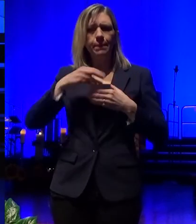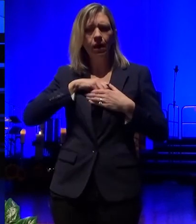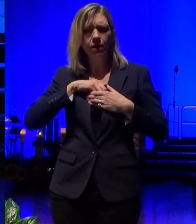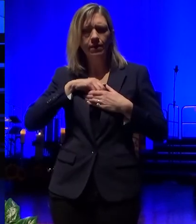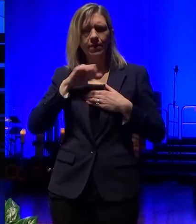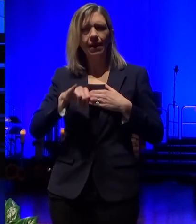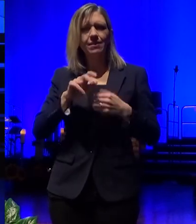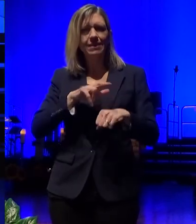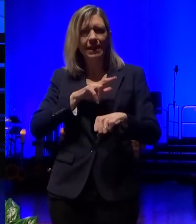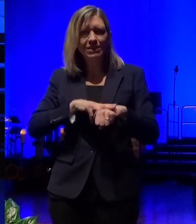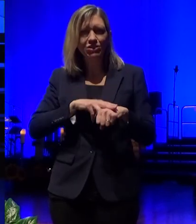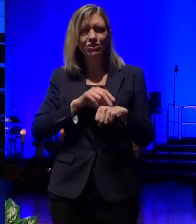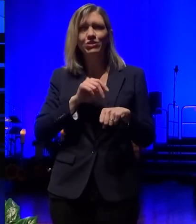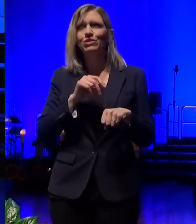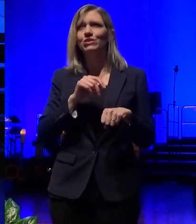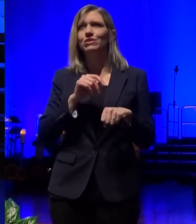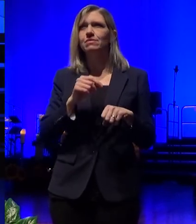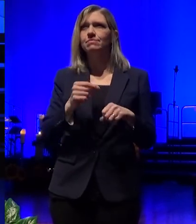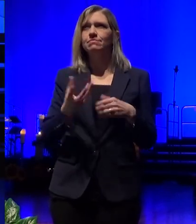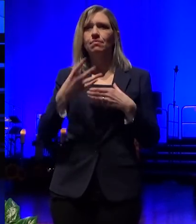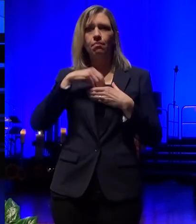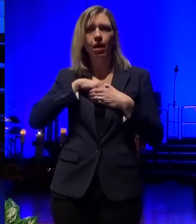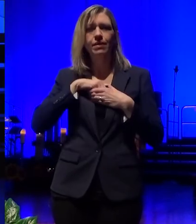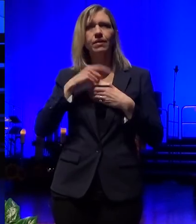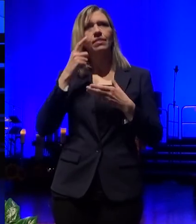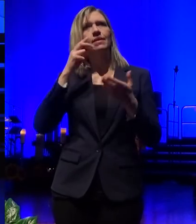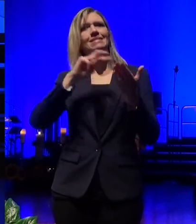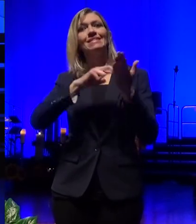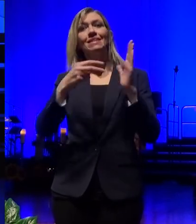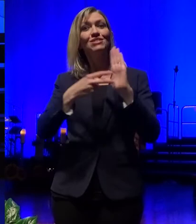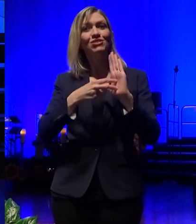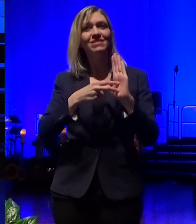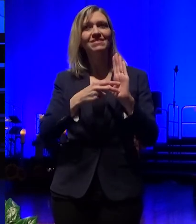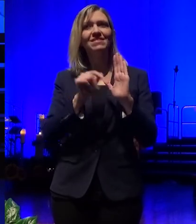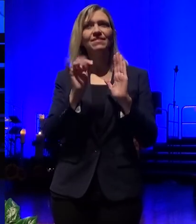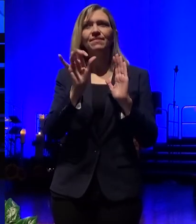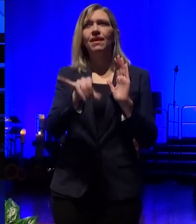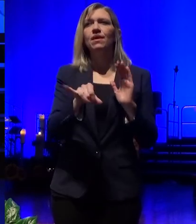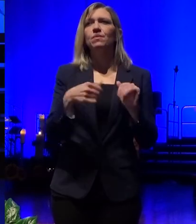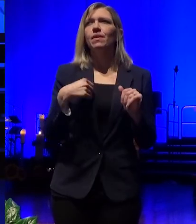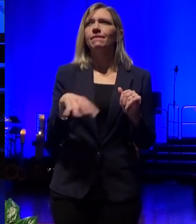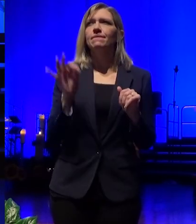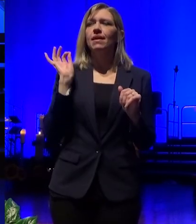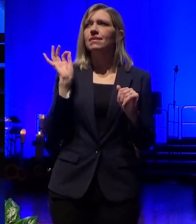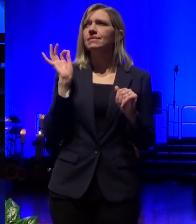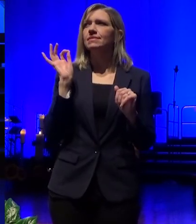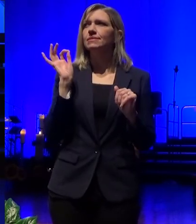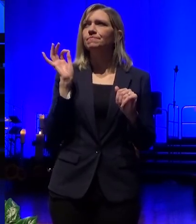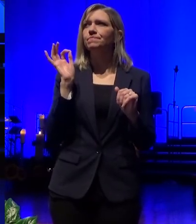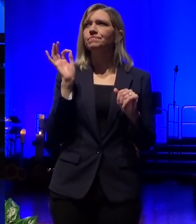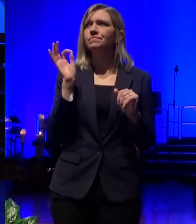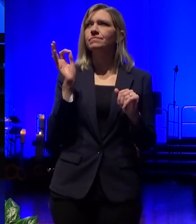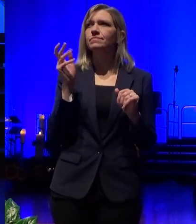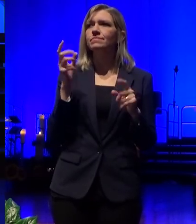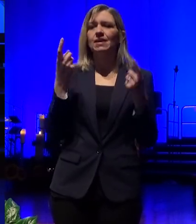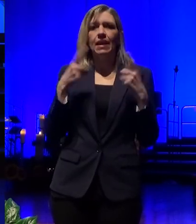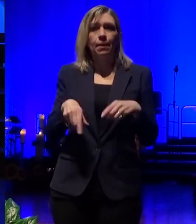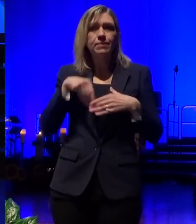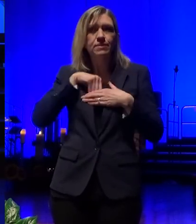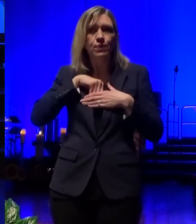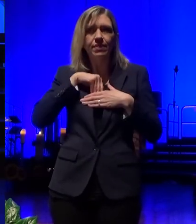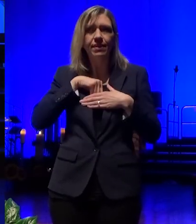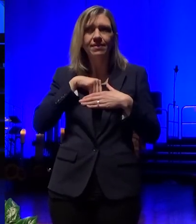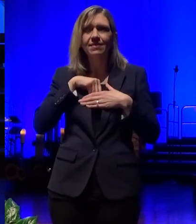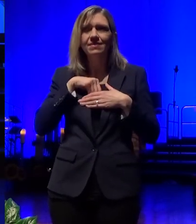its nature and embody the intention of it is that we find that a deepening happens within